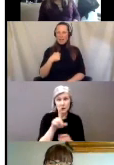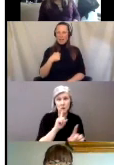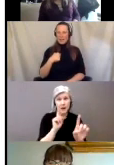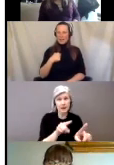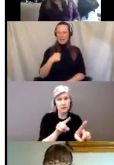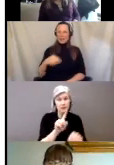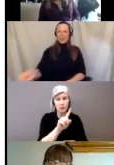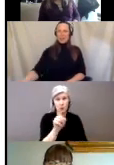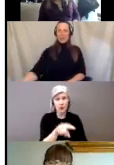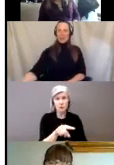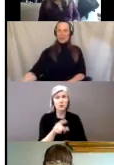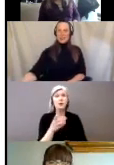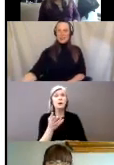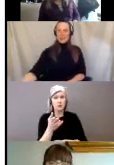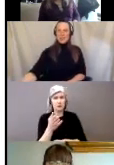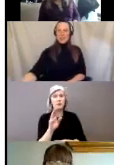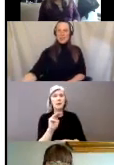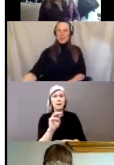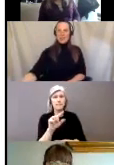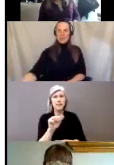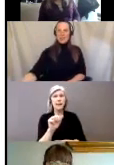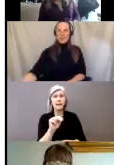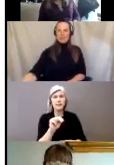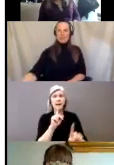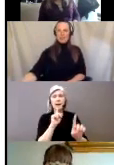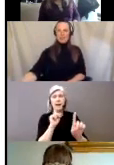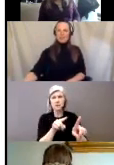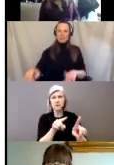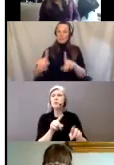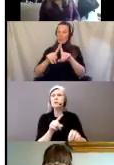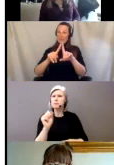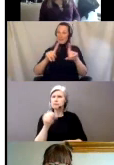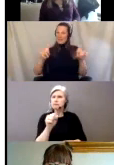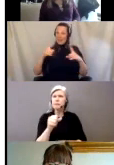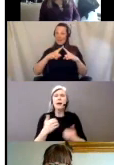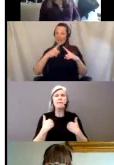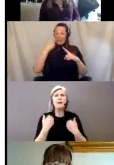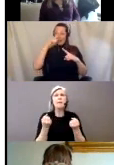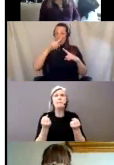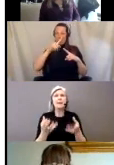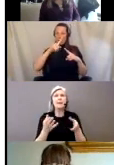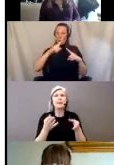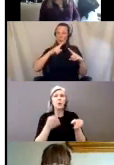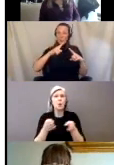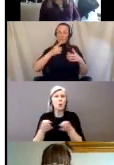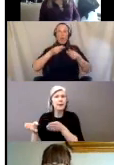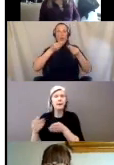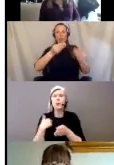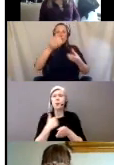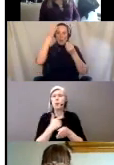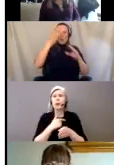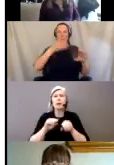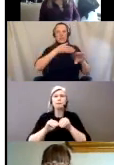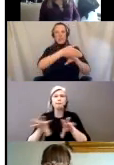Sure. There's a number of ways that we're reaching out through media, through